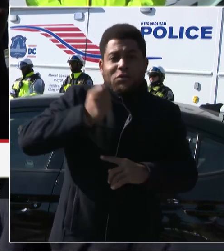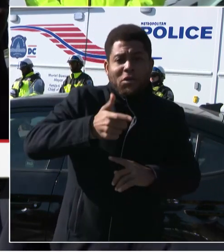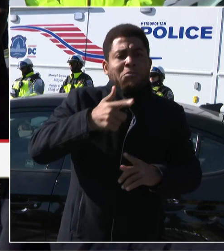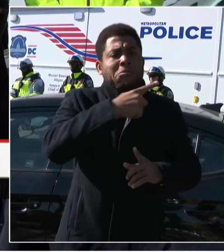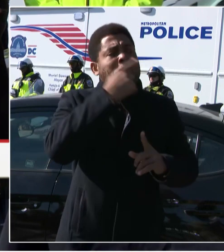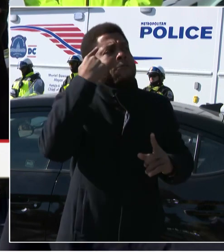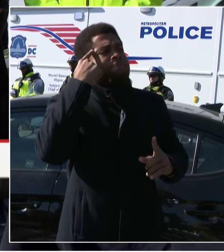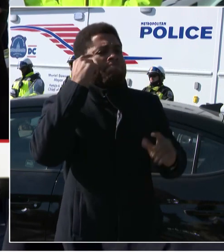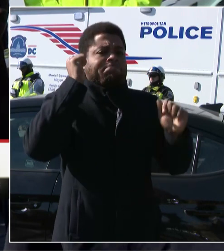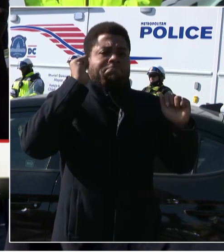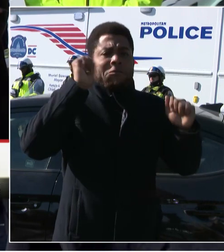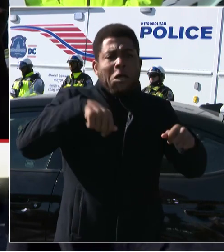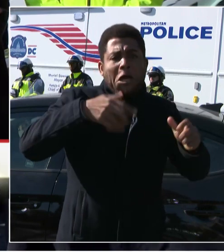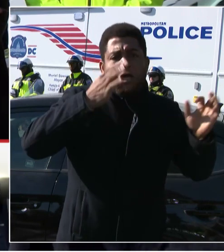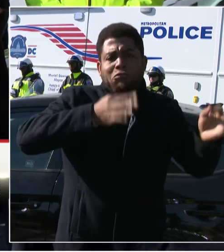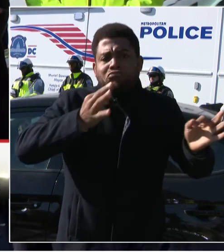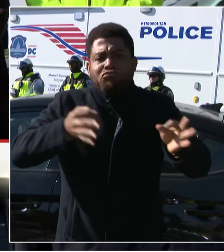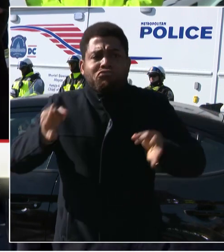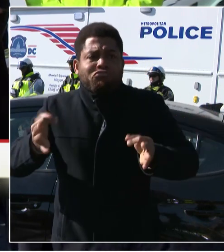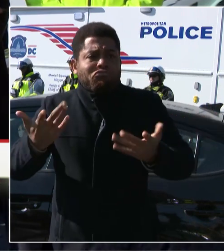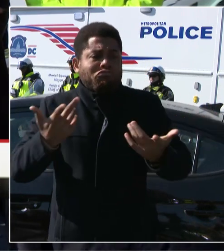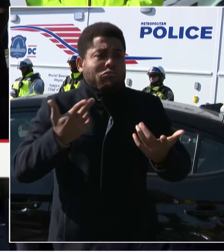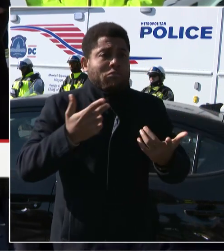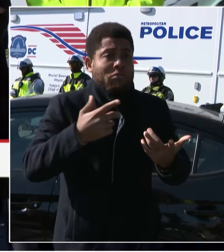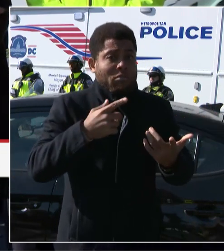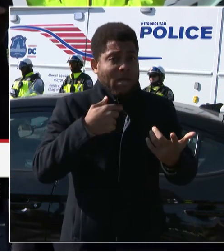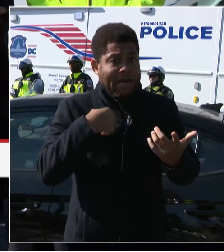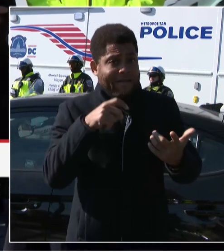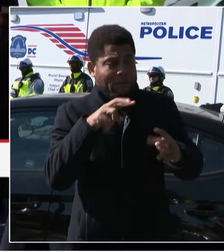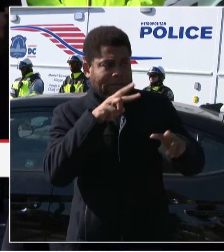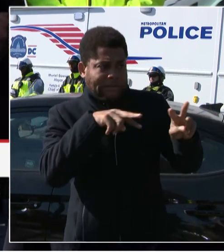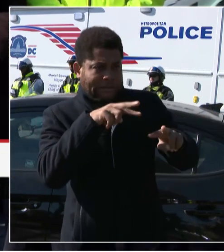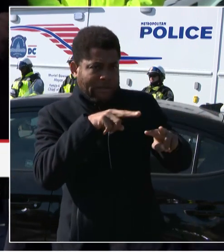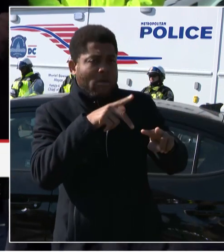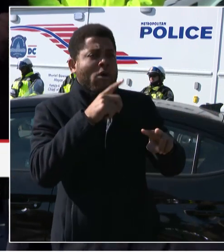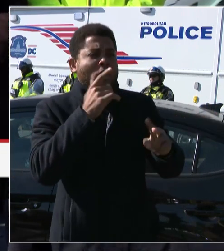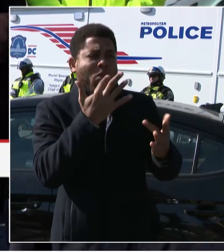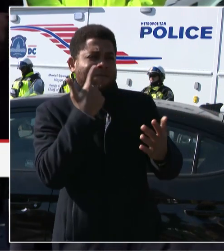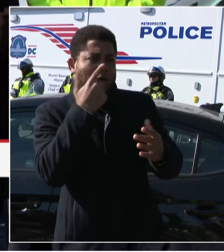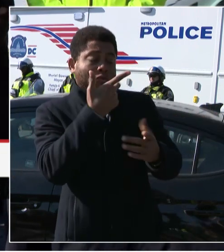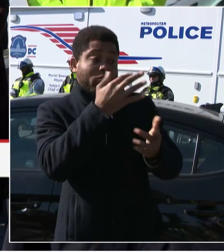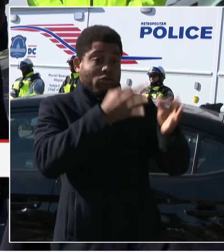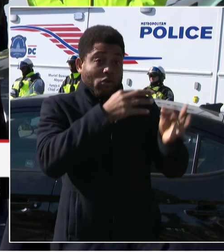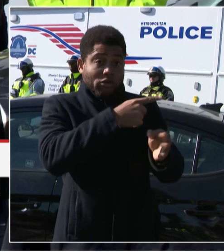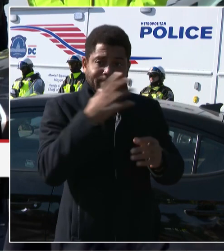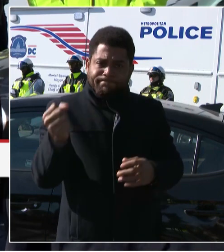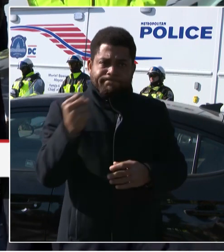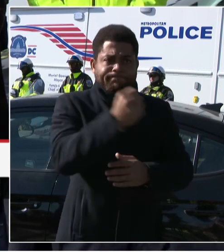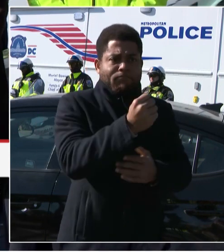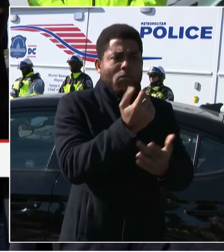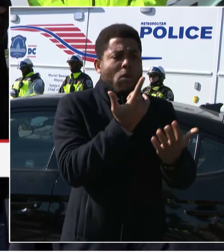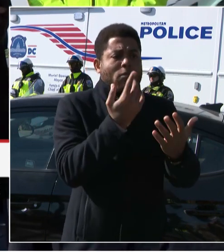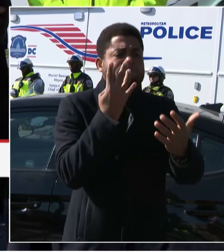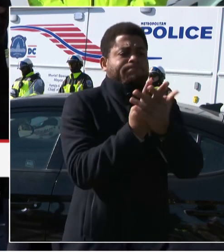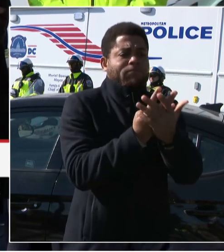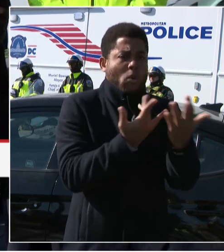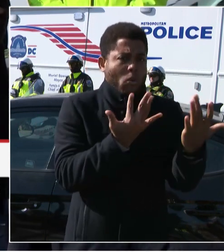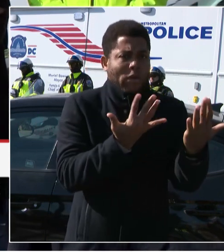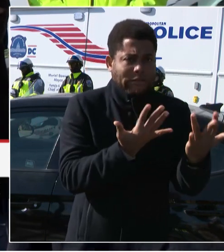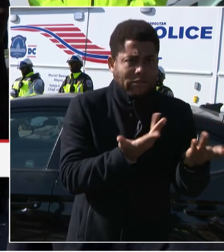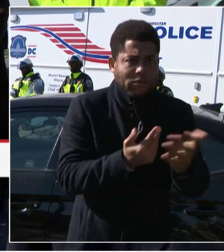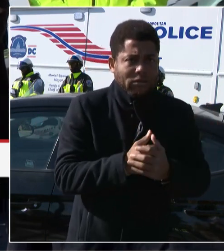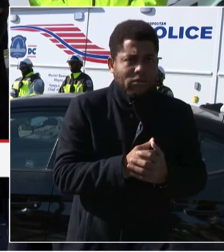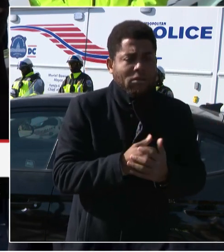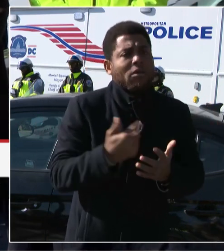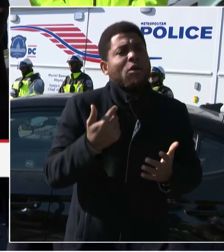acts. We also made the case when we introduced Safer Stronger to consider something similar for youth